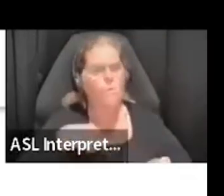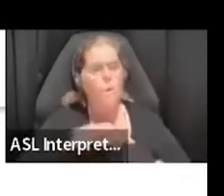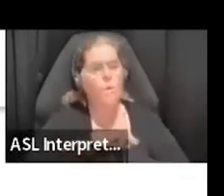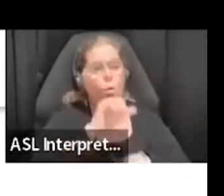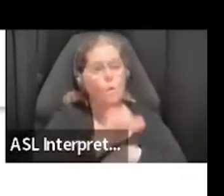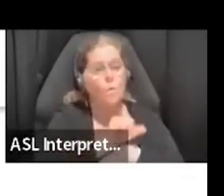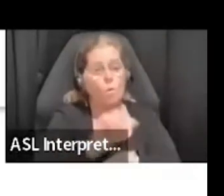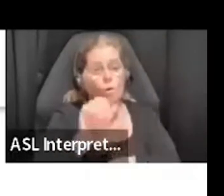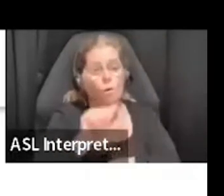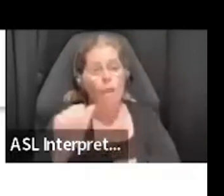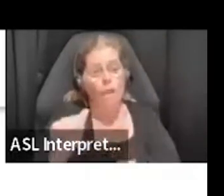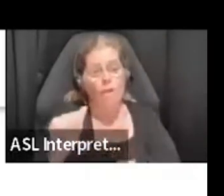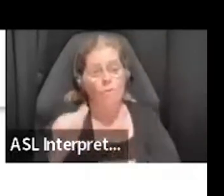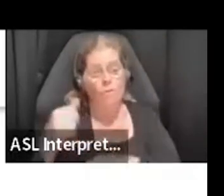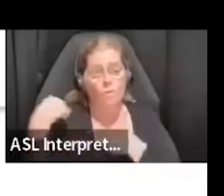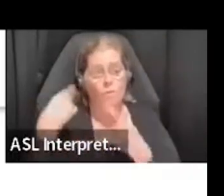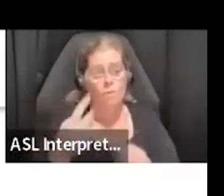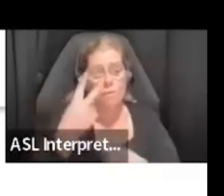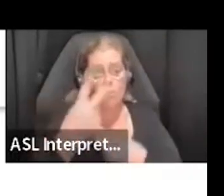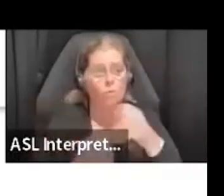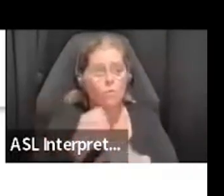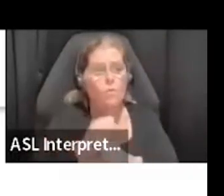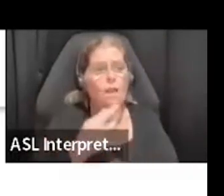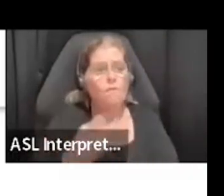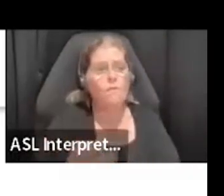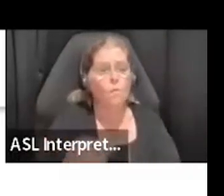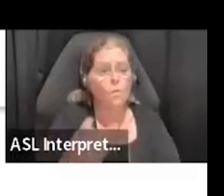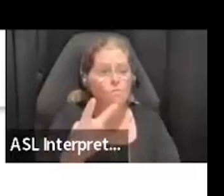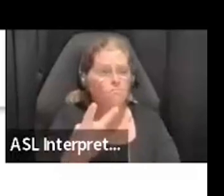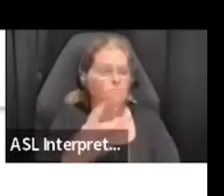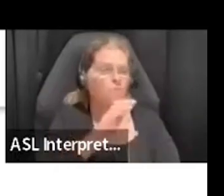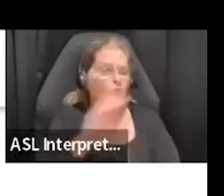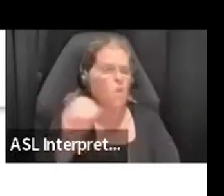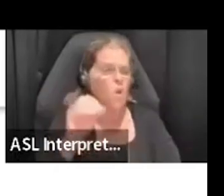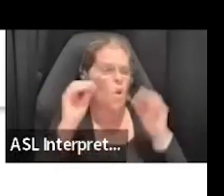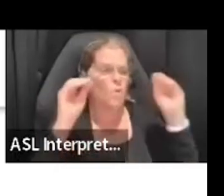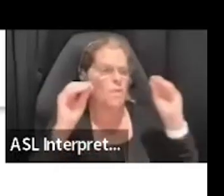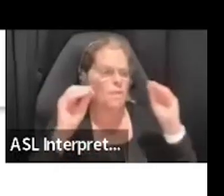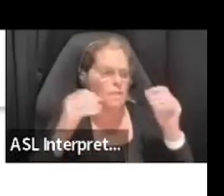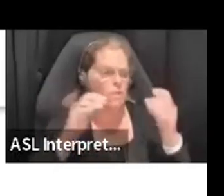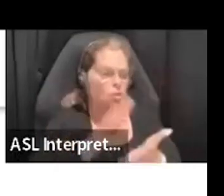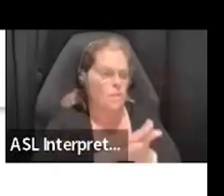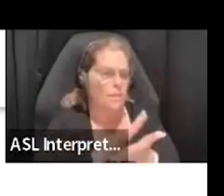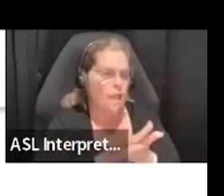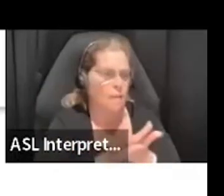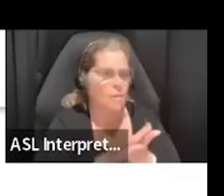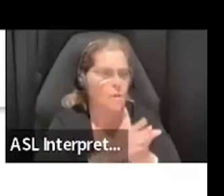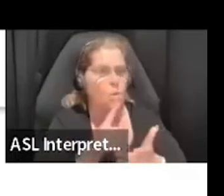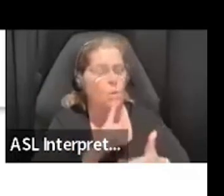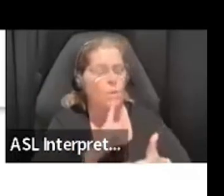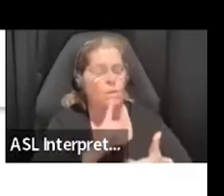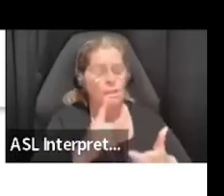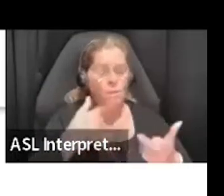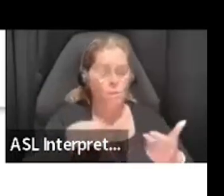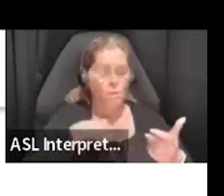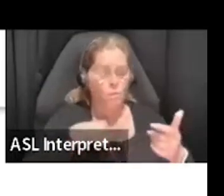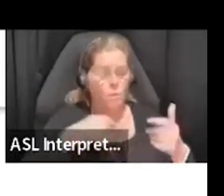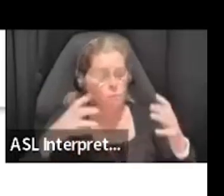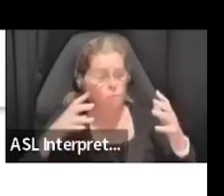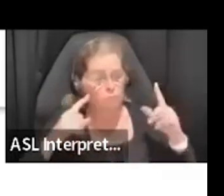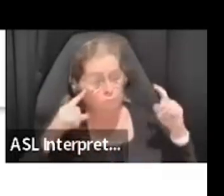the last 2 years to build a co-teaching academy. One of our most eye-opening kind of sessions has been